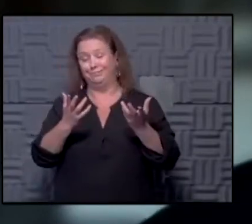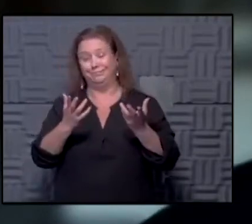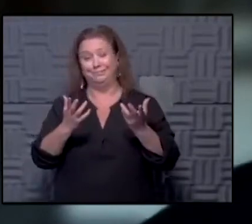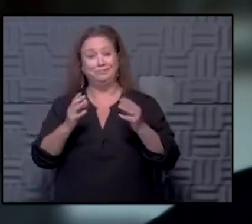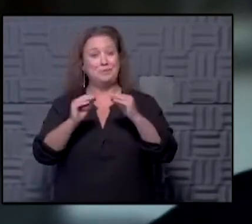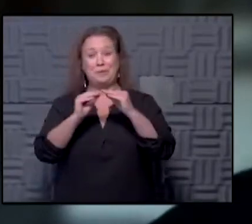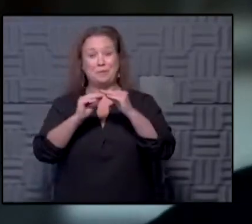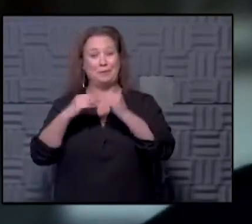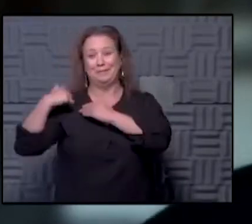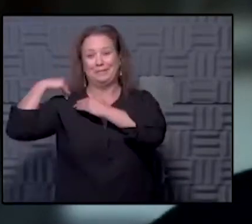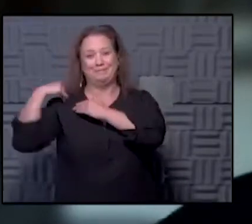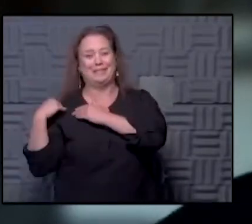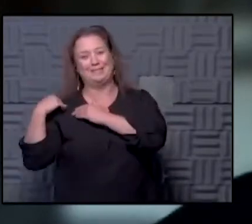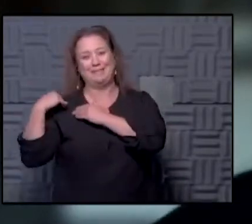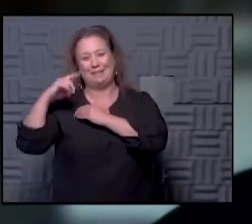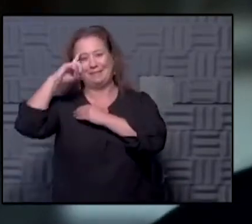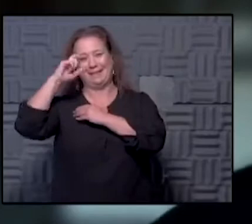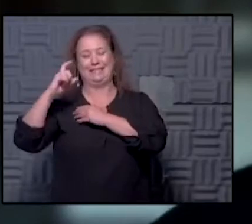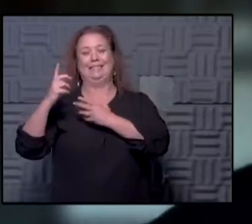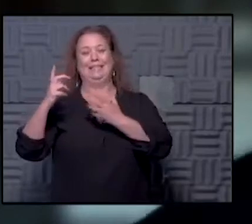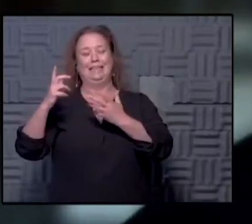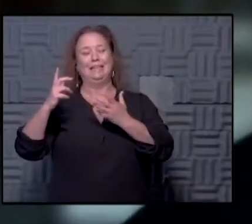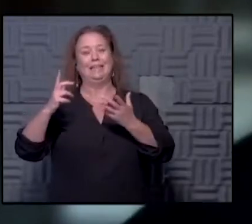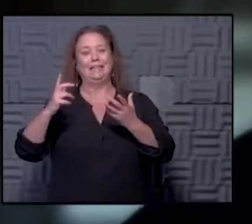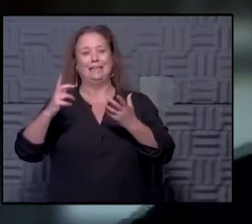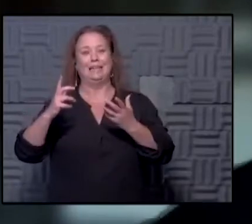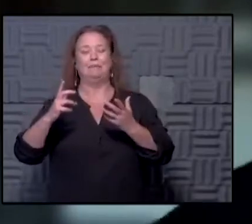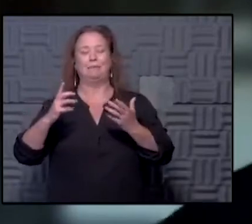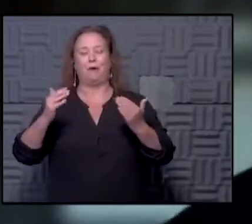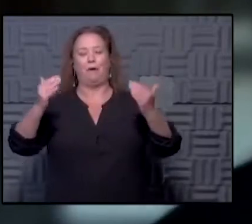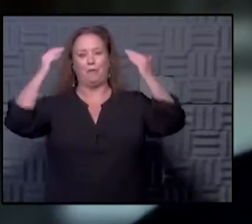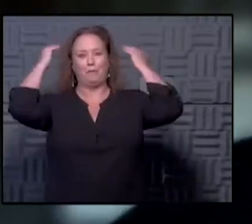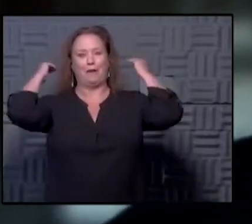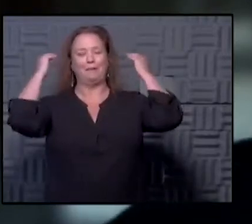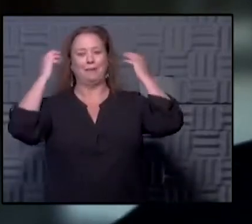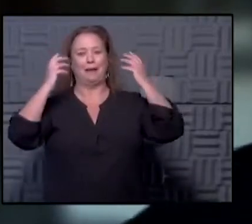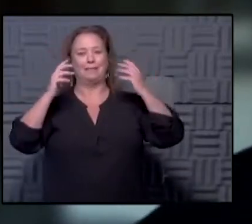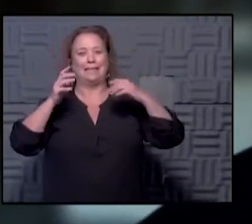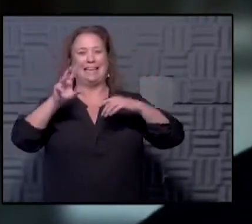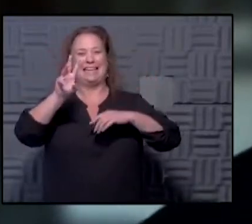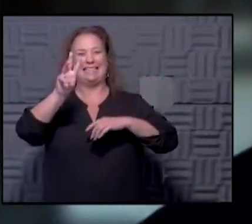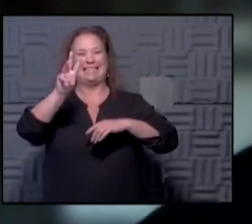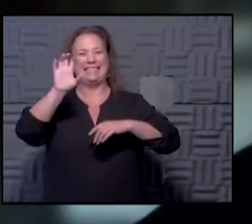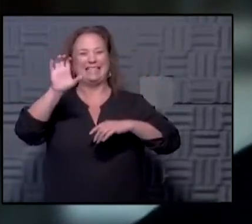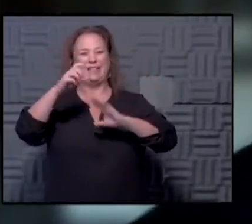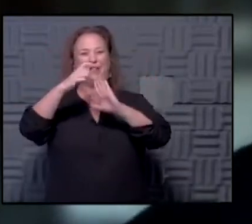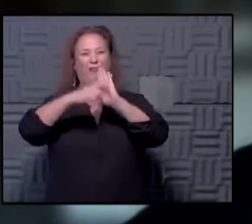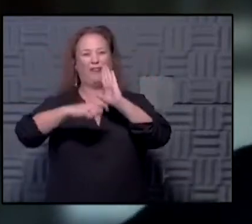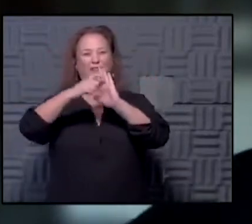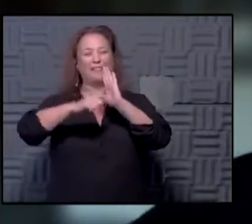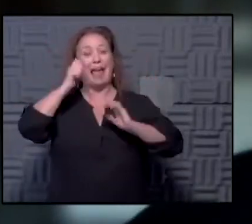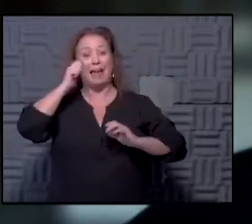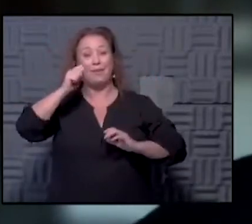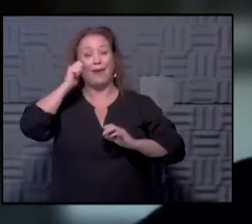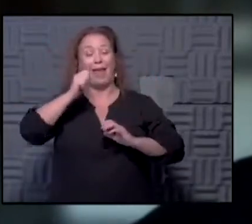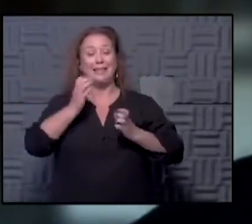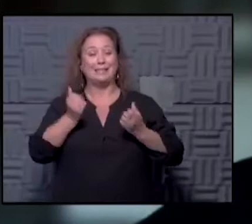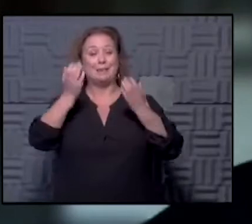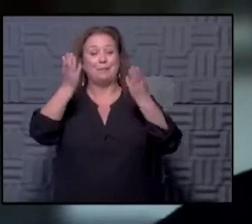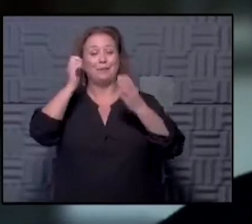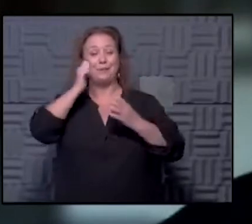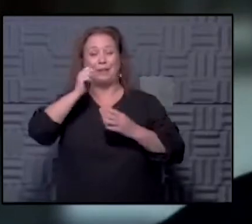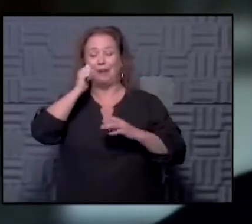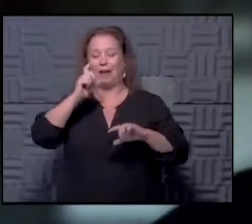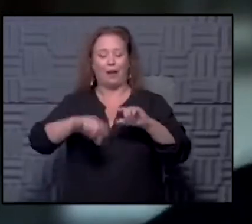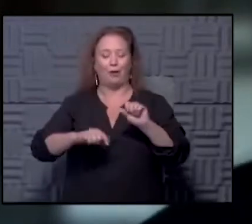more responsibilities because it was coming way too much. I was getting over 600 article submissions a day, and I just